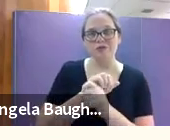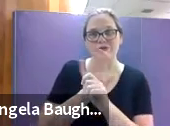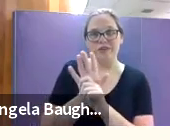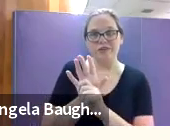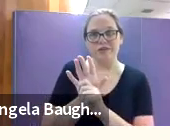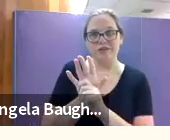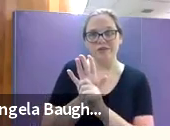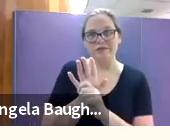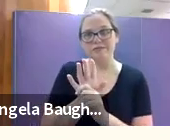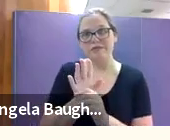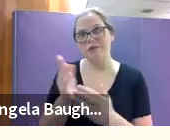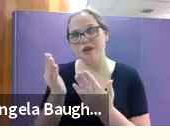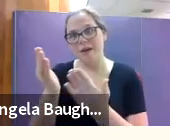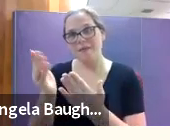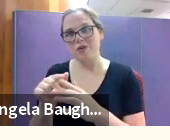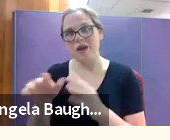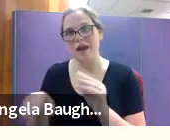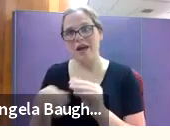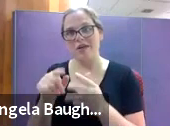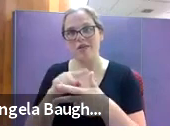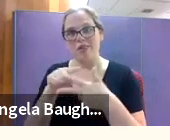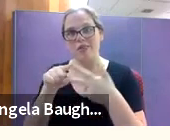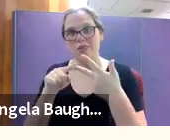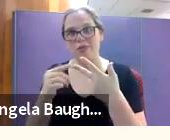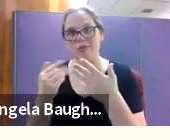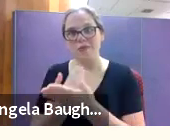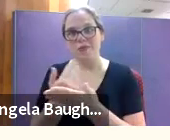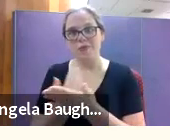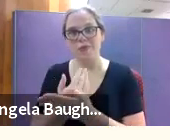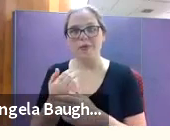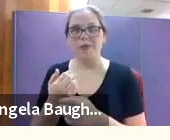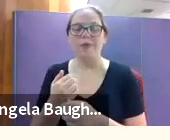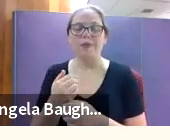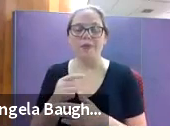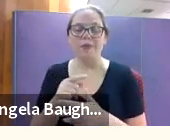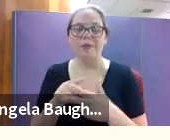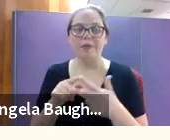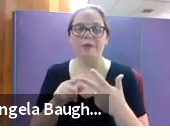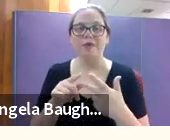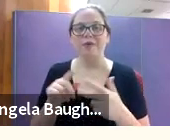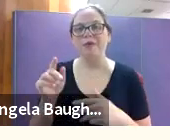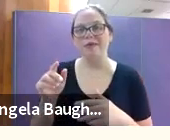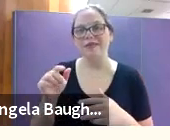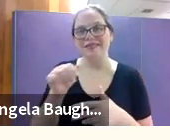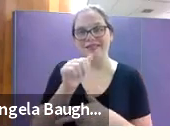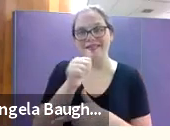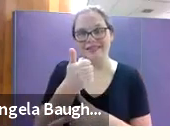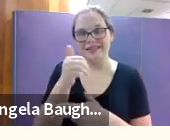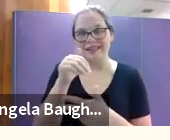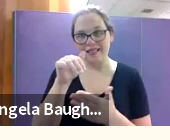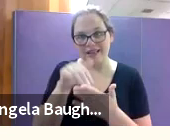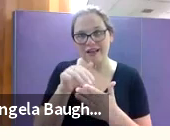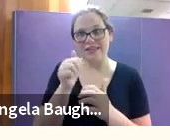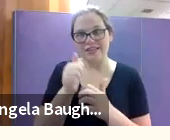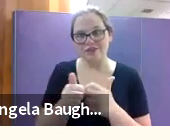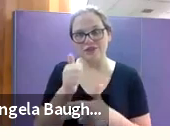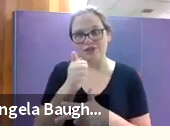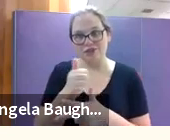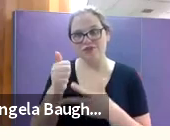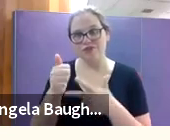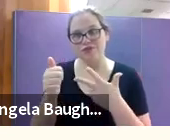a recommendation to add on 3 new providers at an initial allocation of $10,000 apiece.